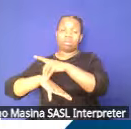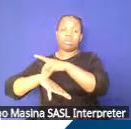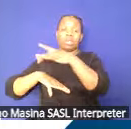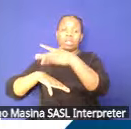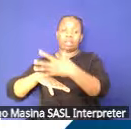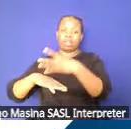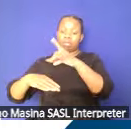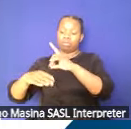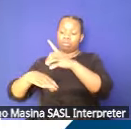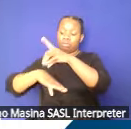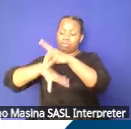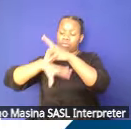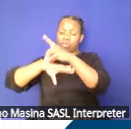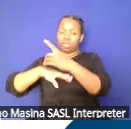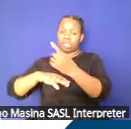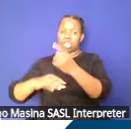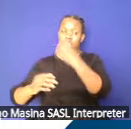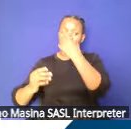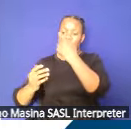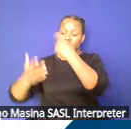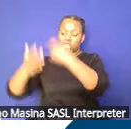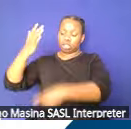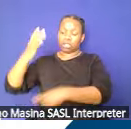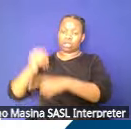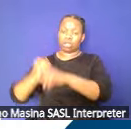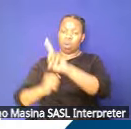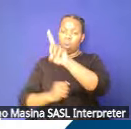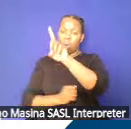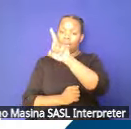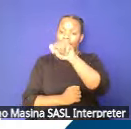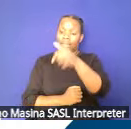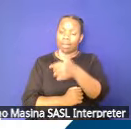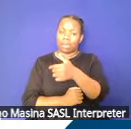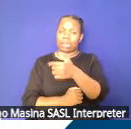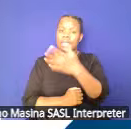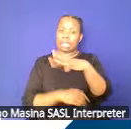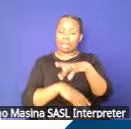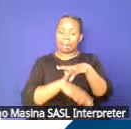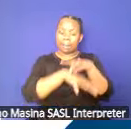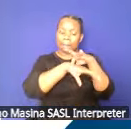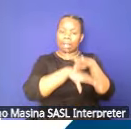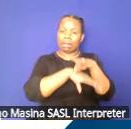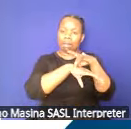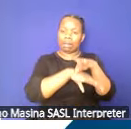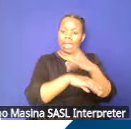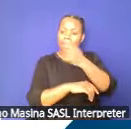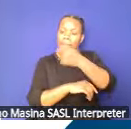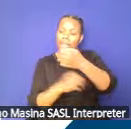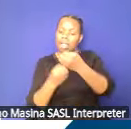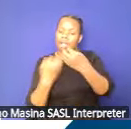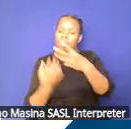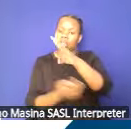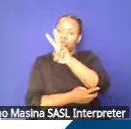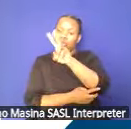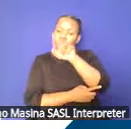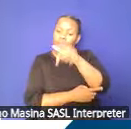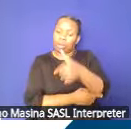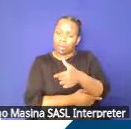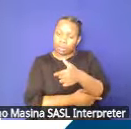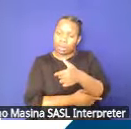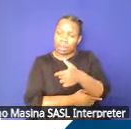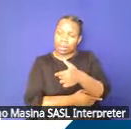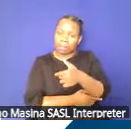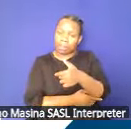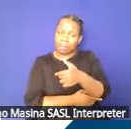charges 1,000 rand, the medical aid only pays 2,000 rand,